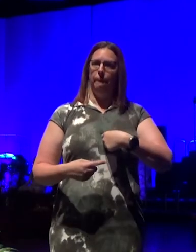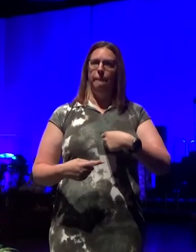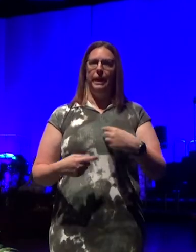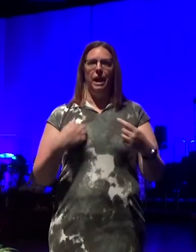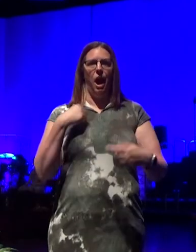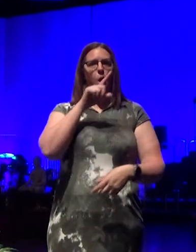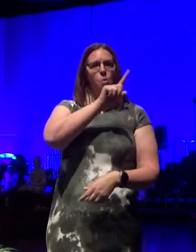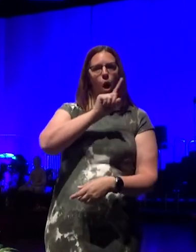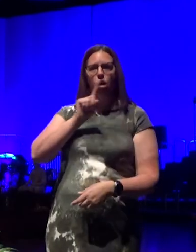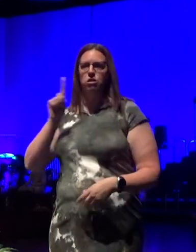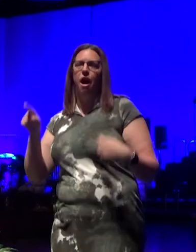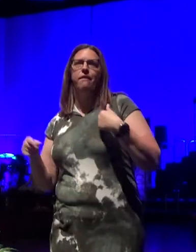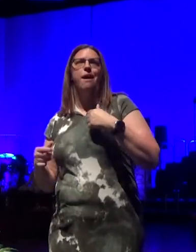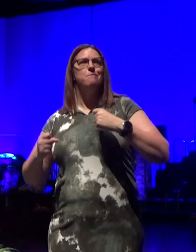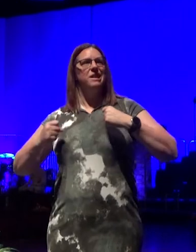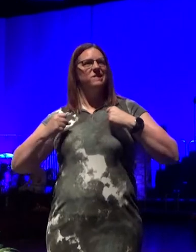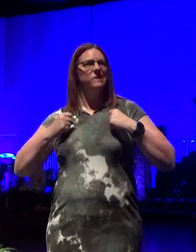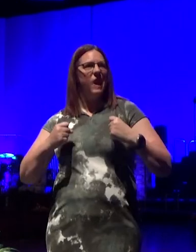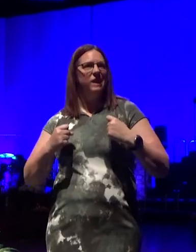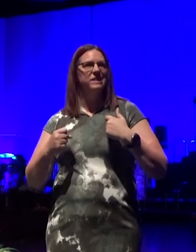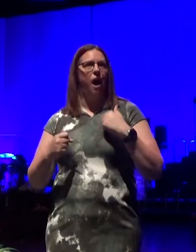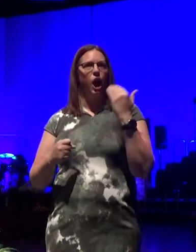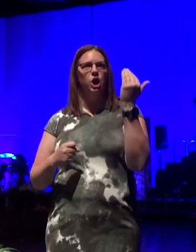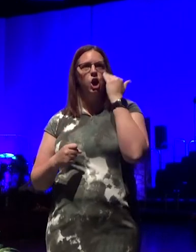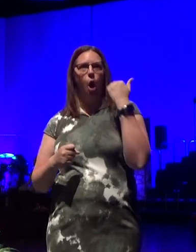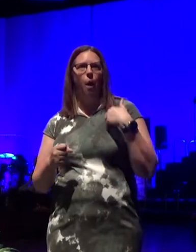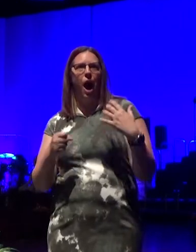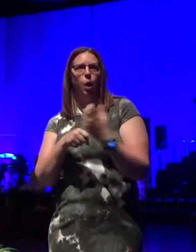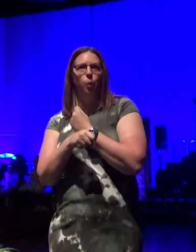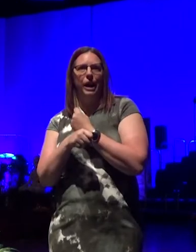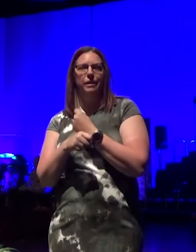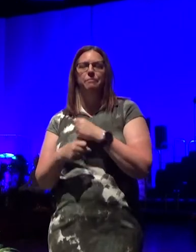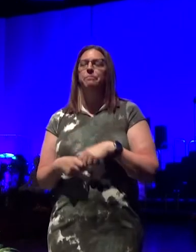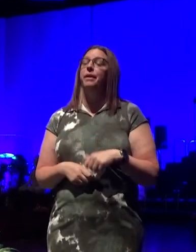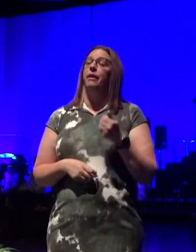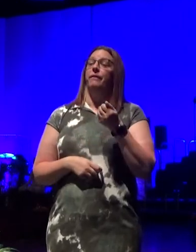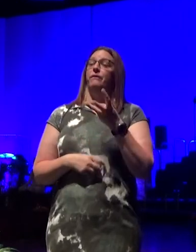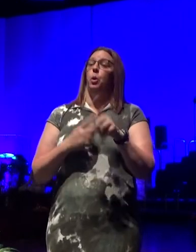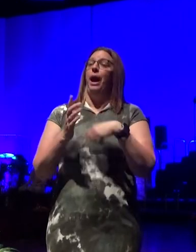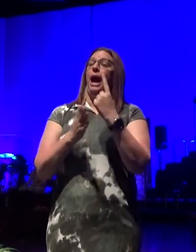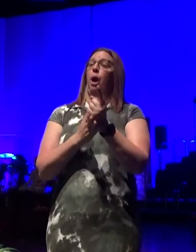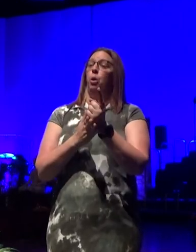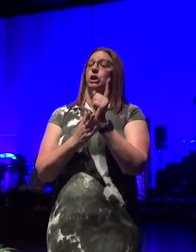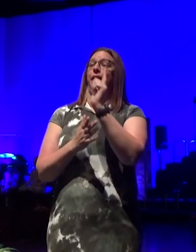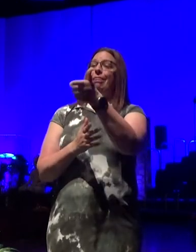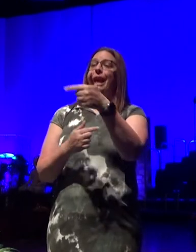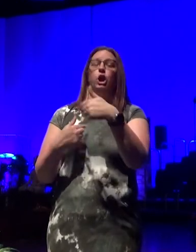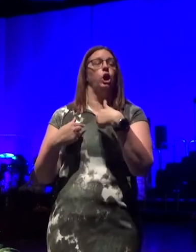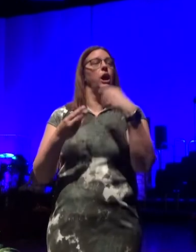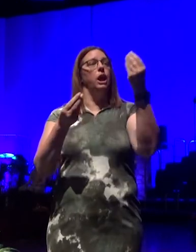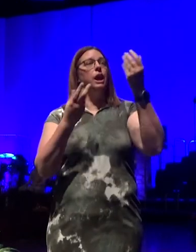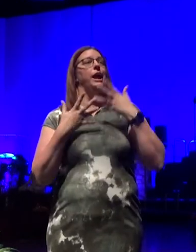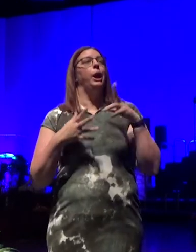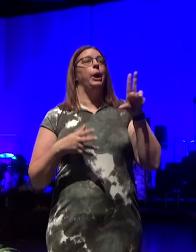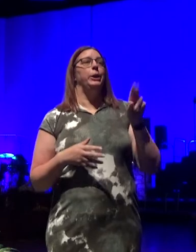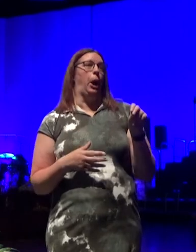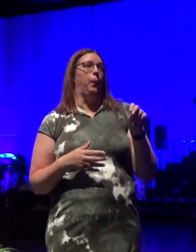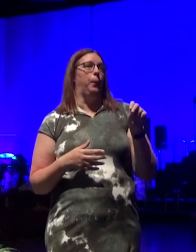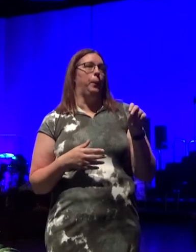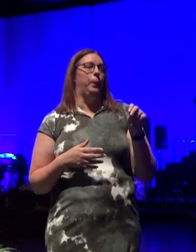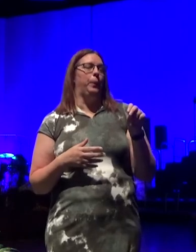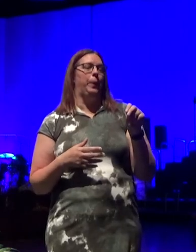thing. And a few hours later, I was informed that I did not win the election. It was close, but I had lost, and I took it